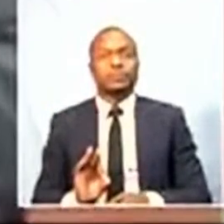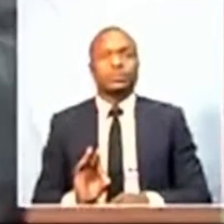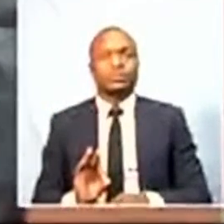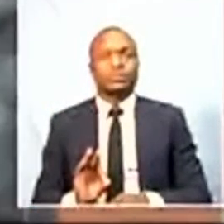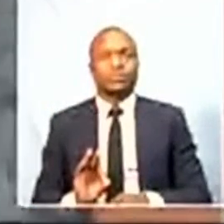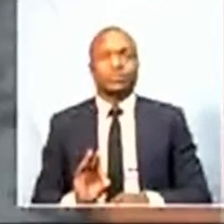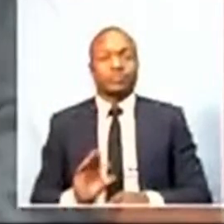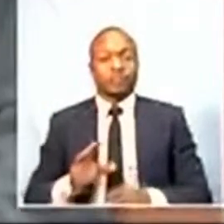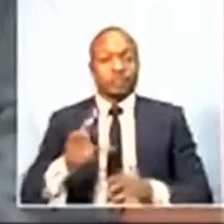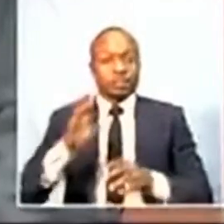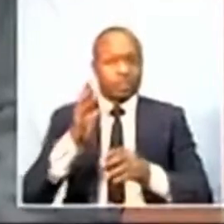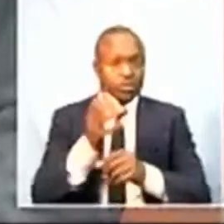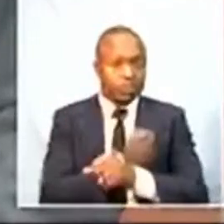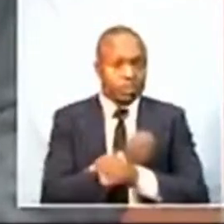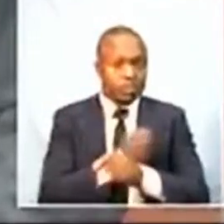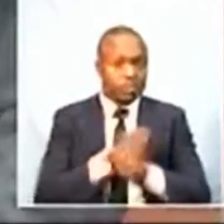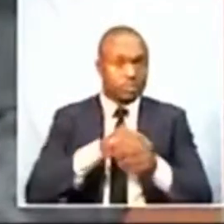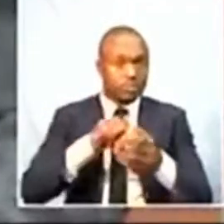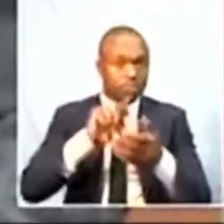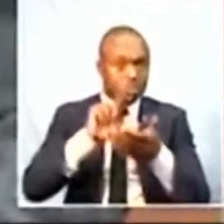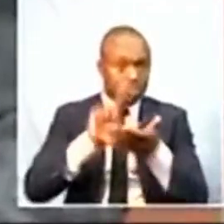who got loans.